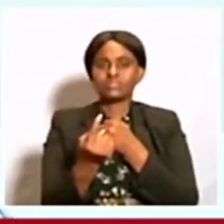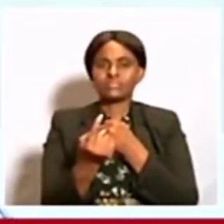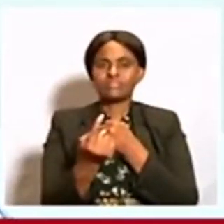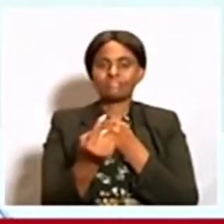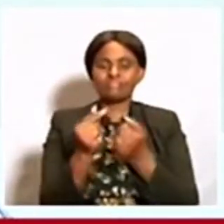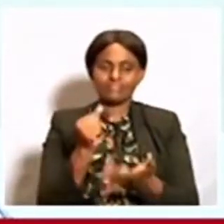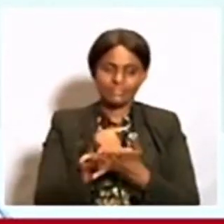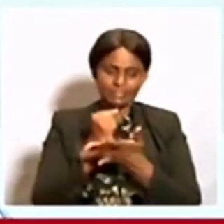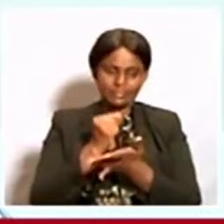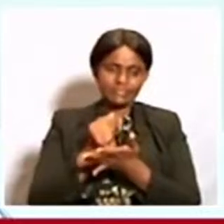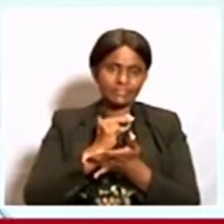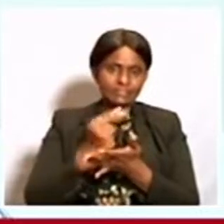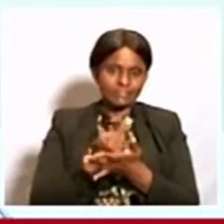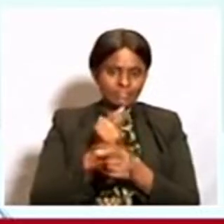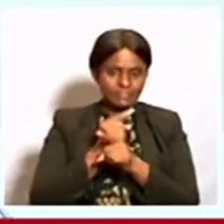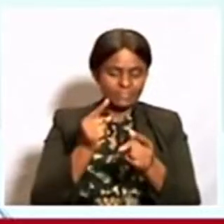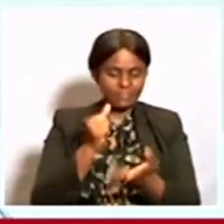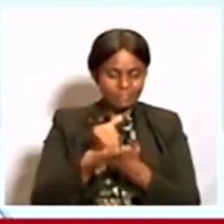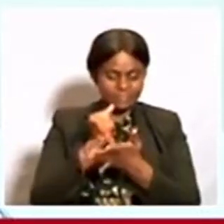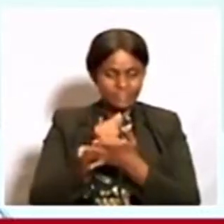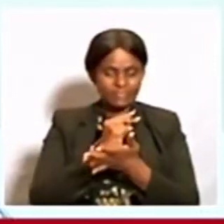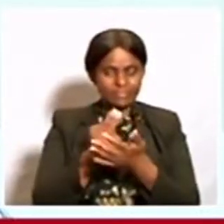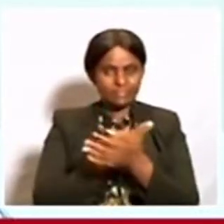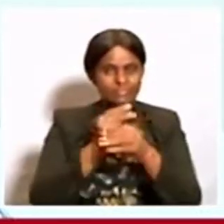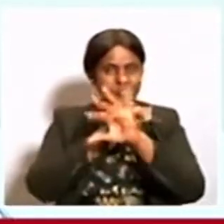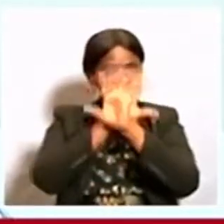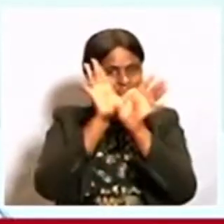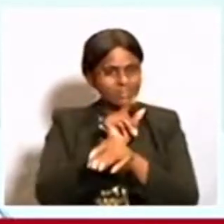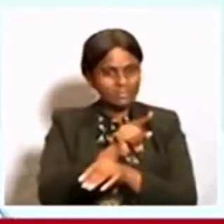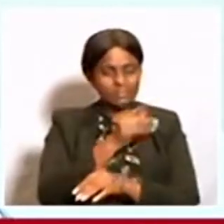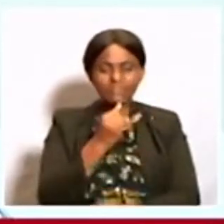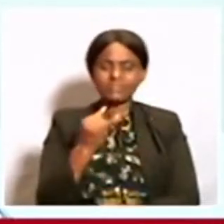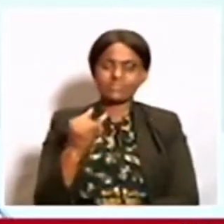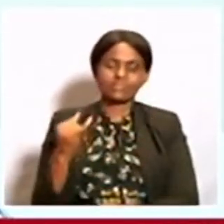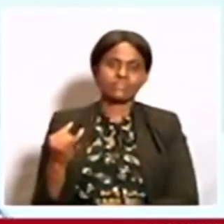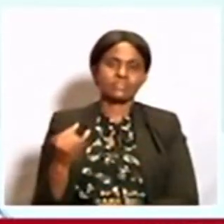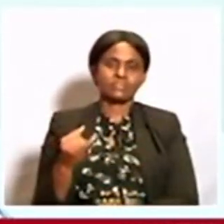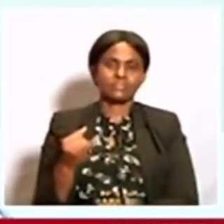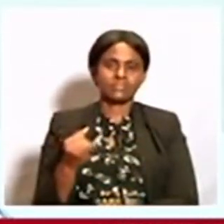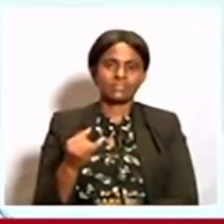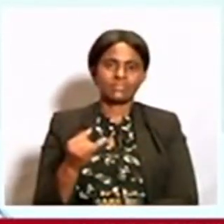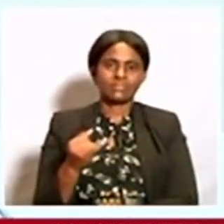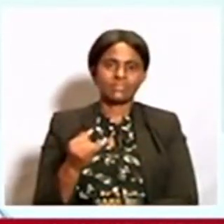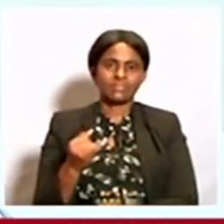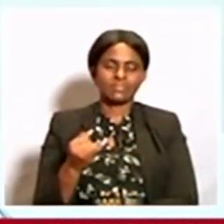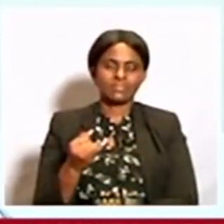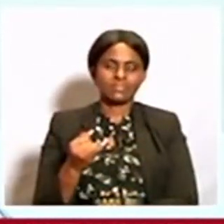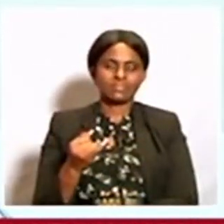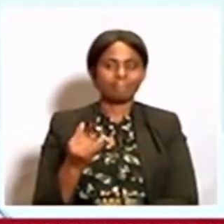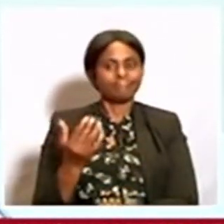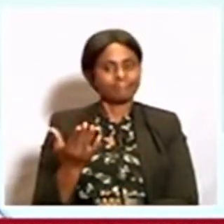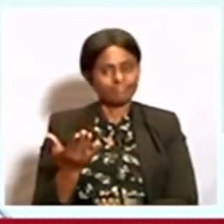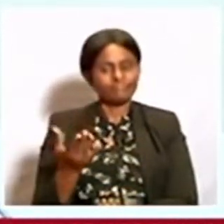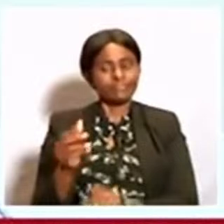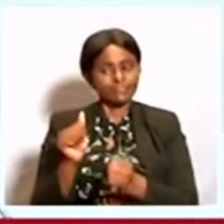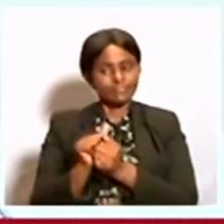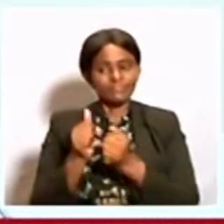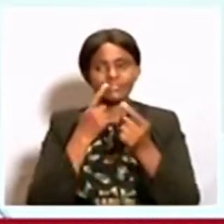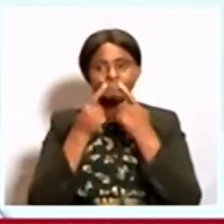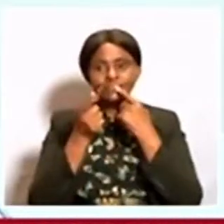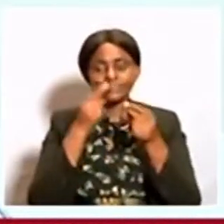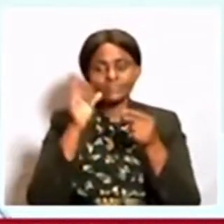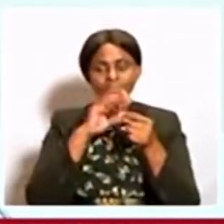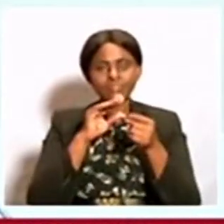to help us, just to help us clarify these issues. So with that said, we